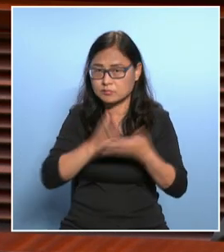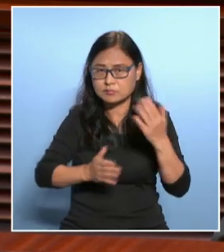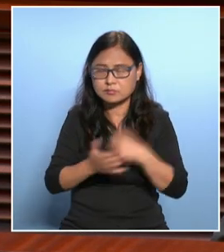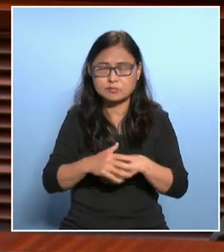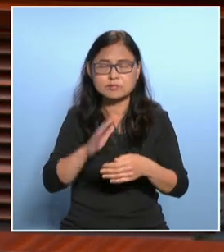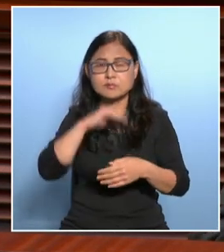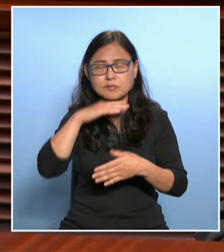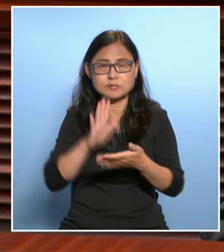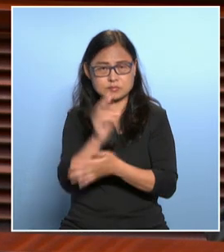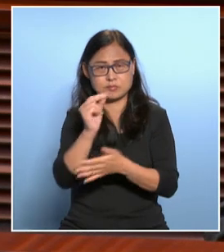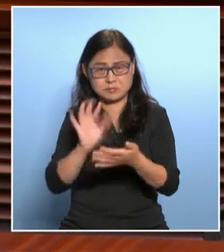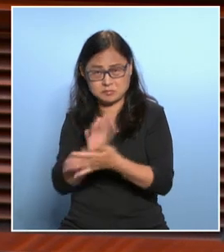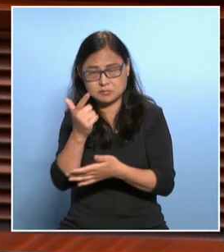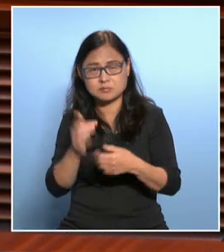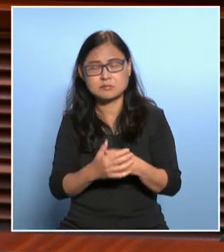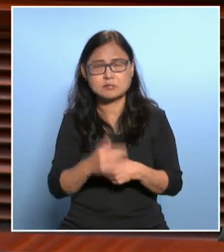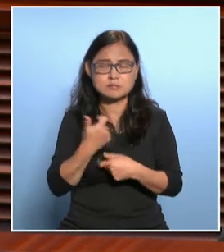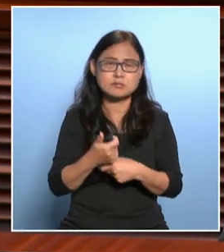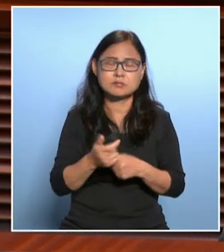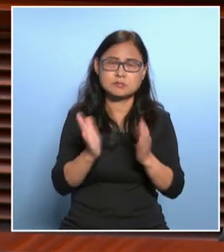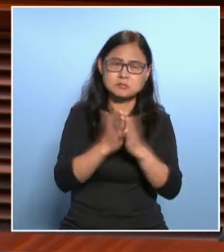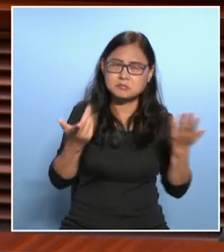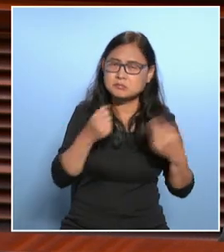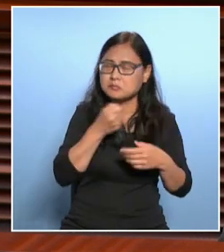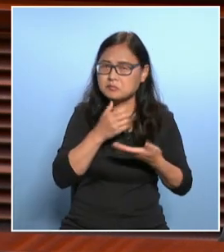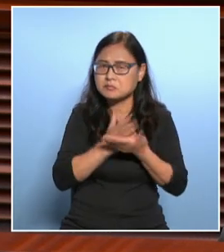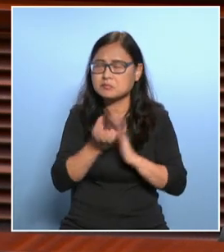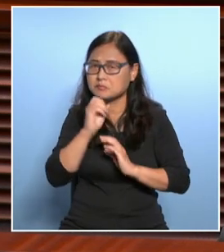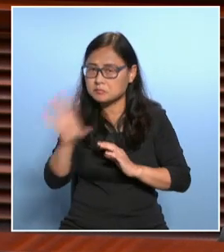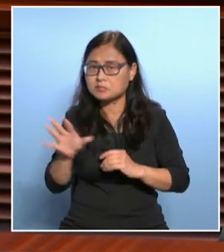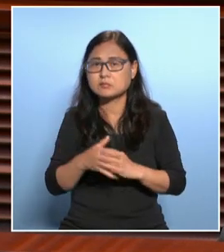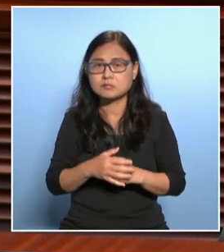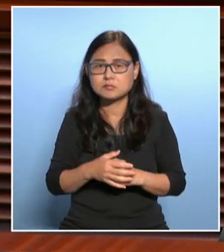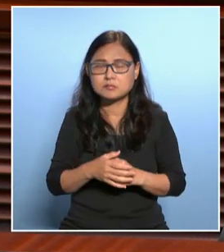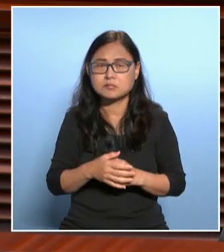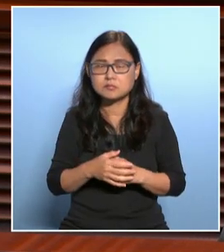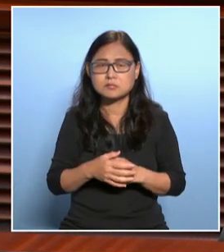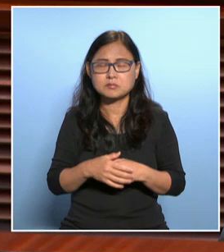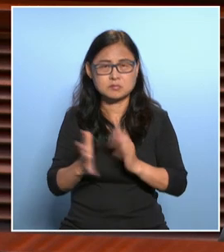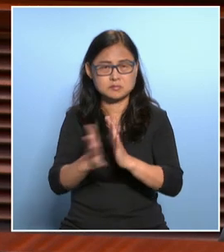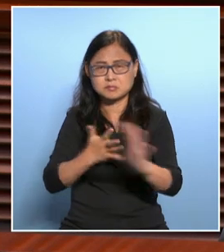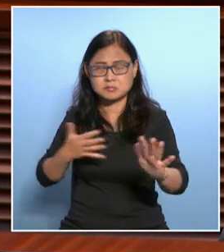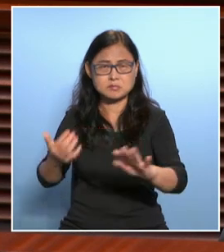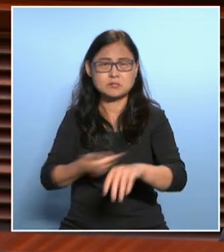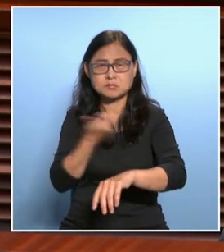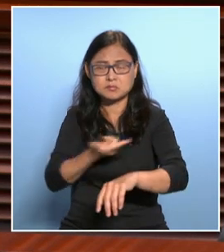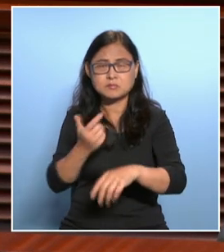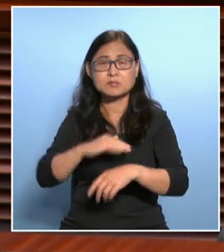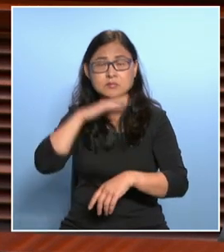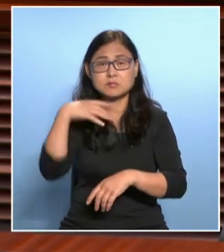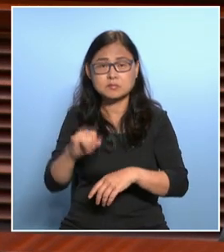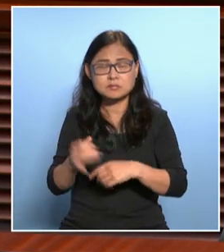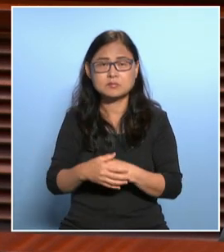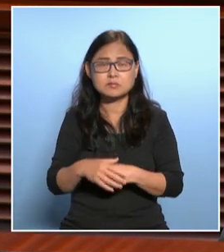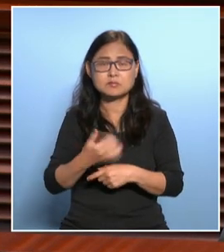The waiting time is very long. As I understand, some patients have been waiting for 5 or even 7 to 8 years for a